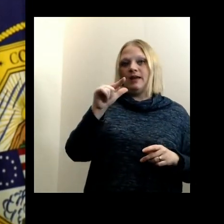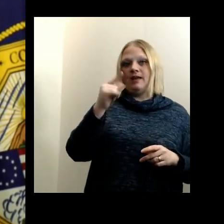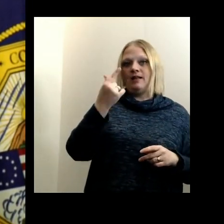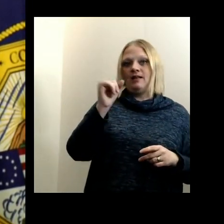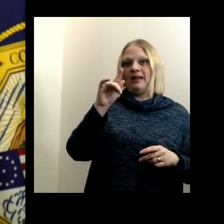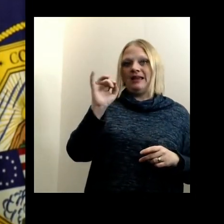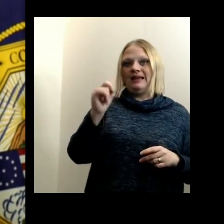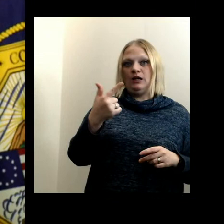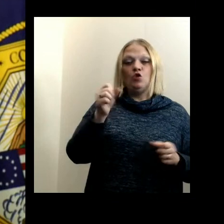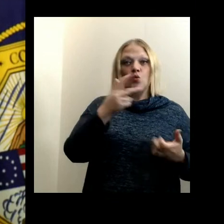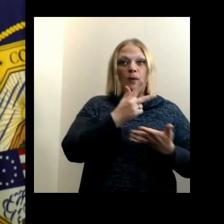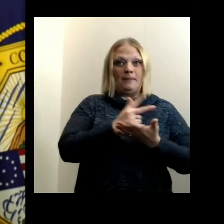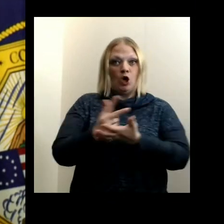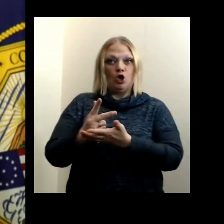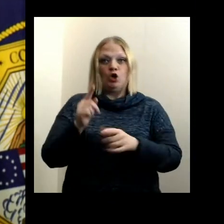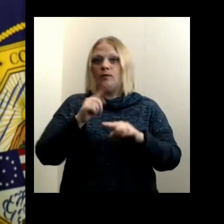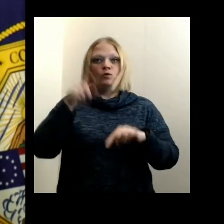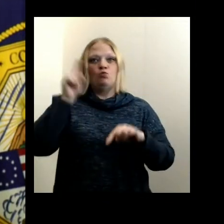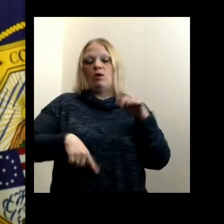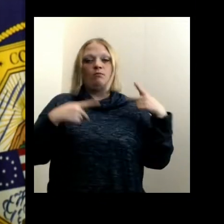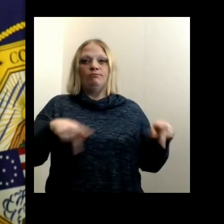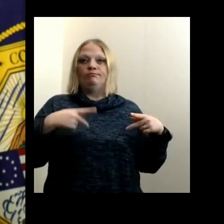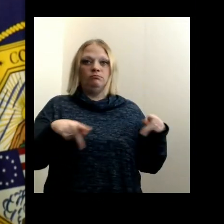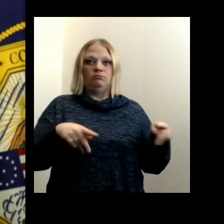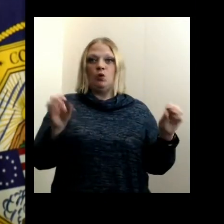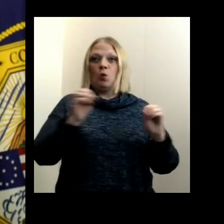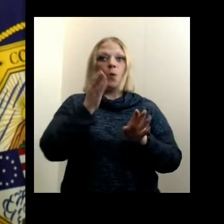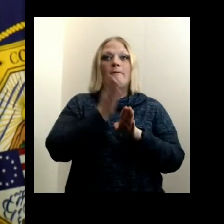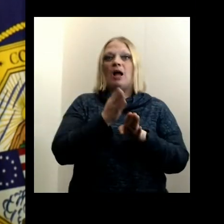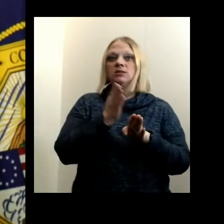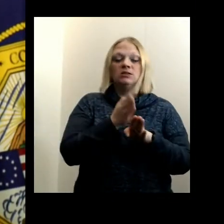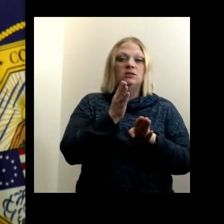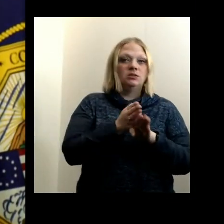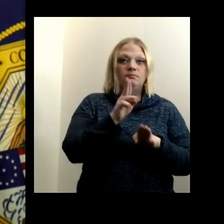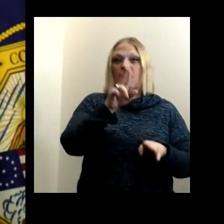You could park, but you couldn't tailgate. No